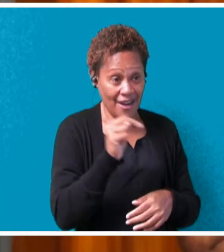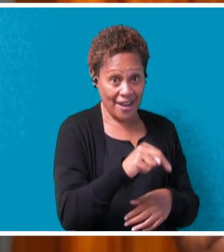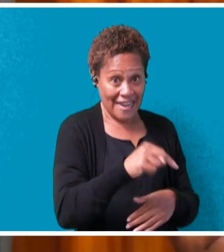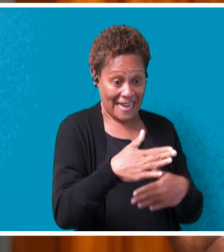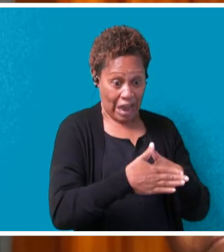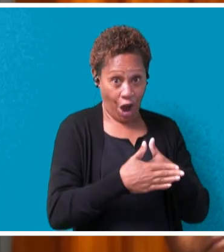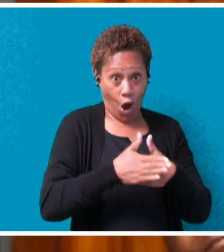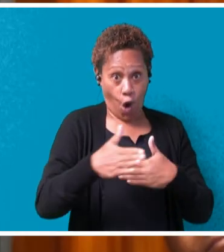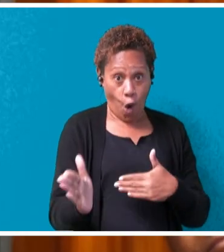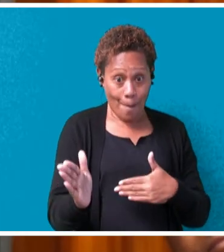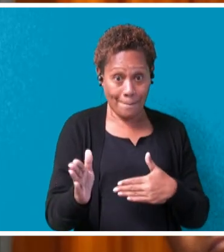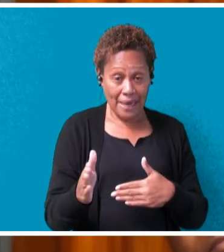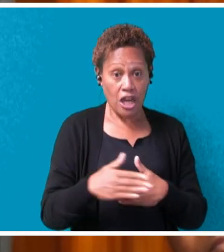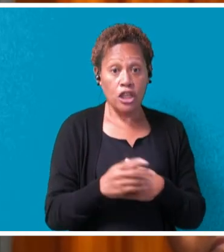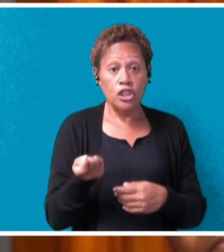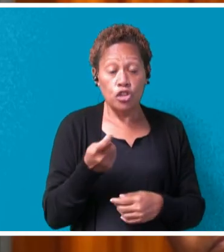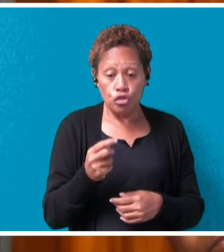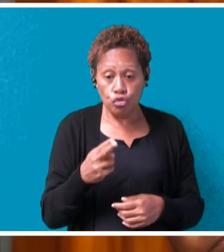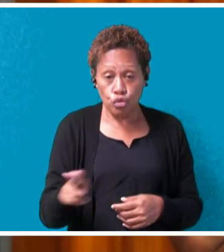the biso tagisakan na yabu di baka referendum bulawa. bill.